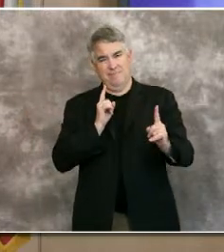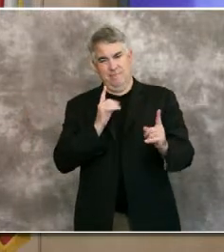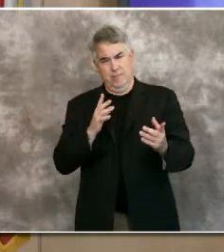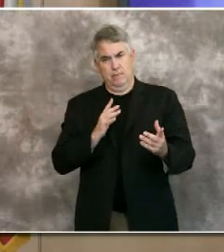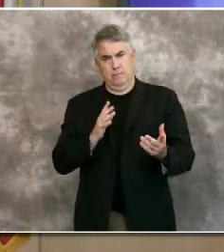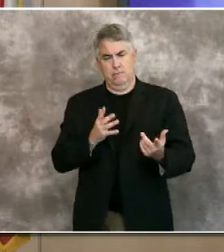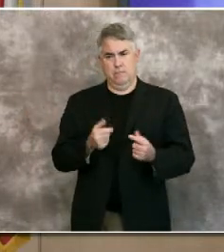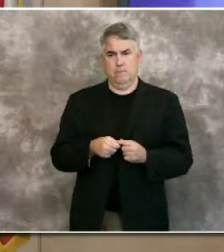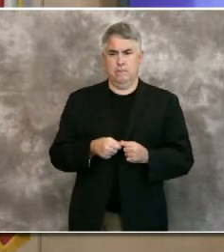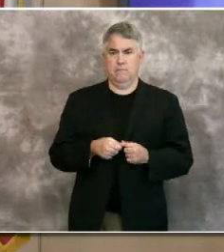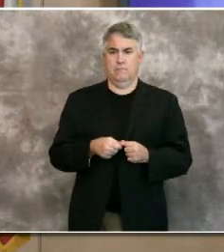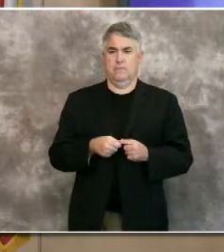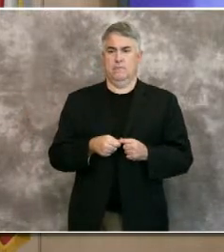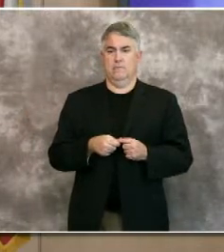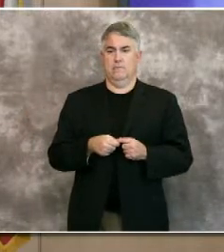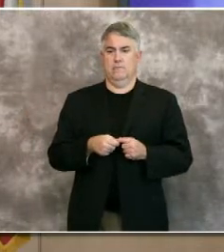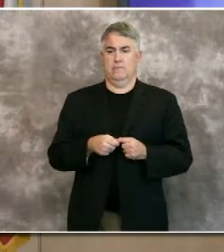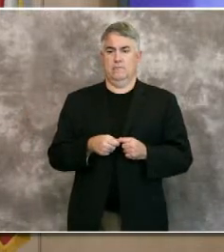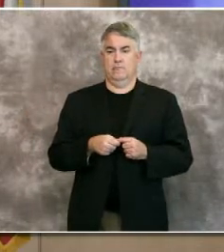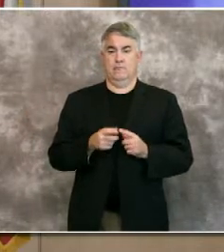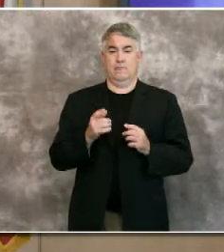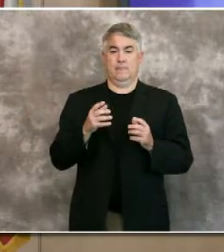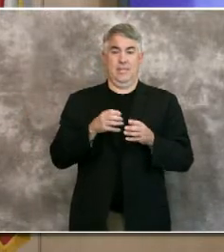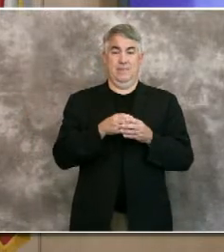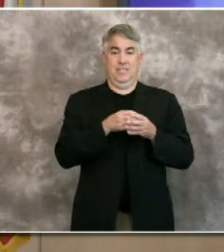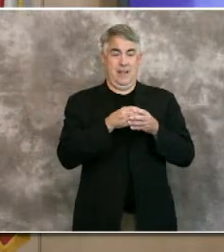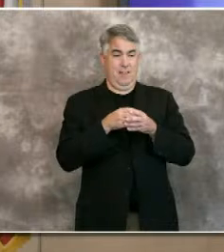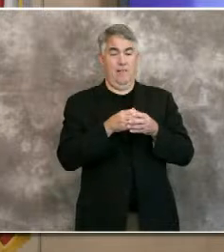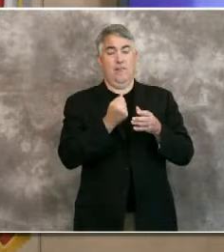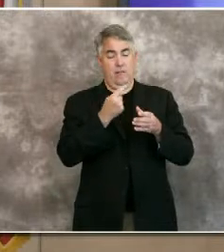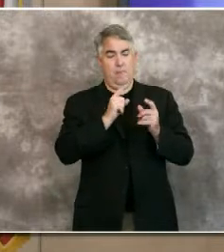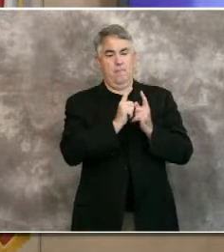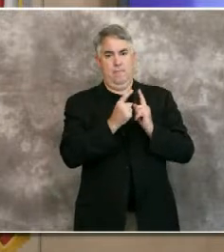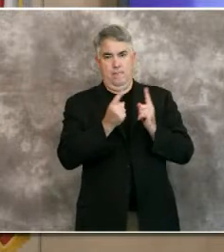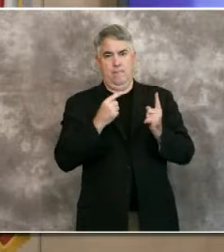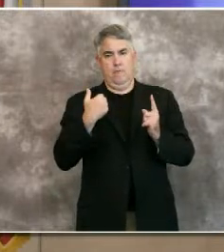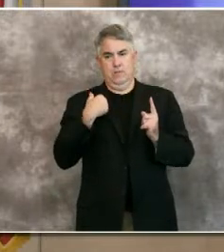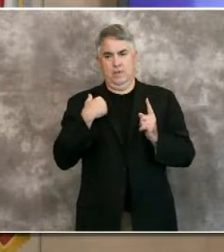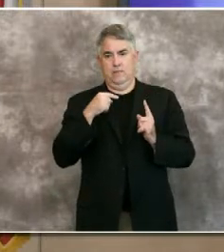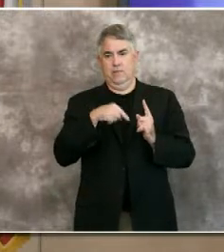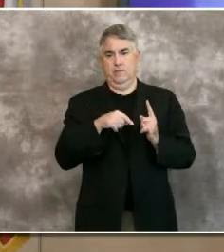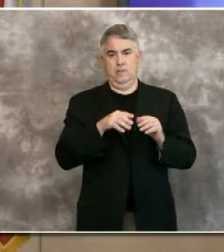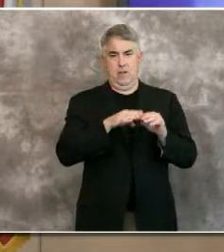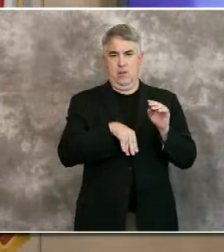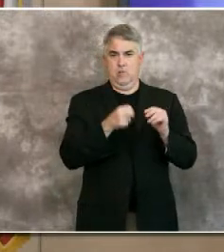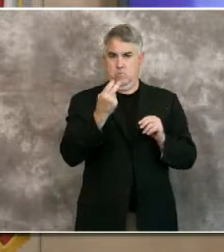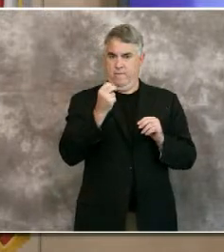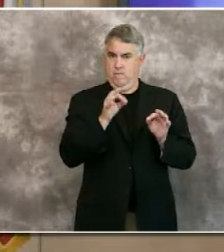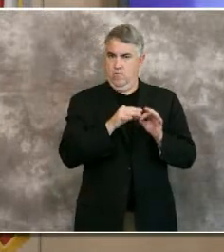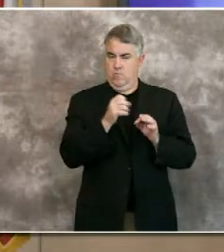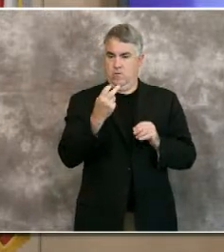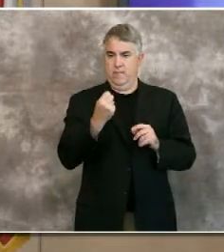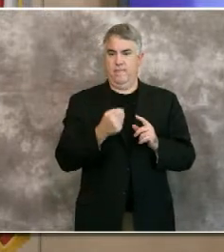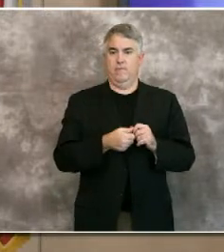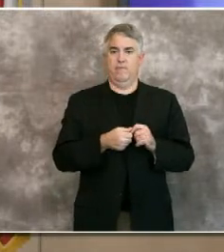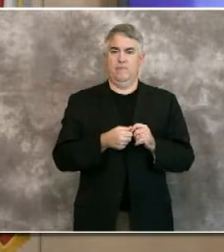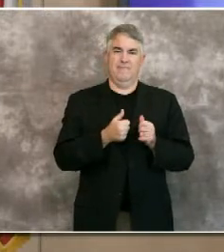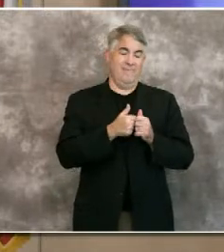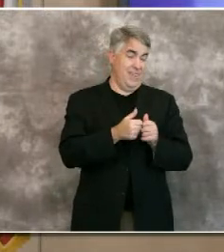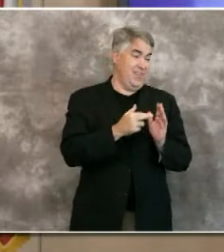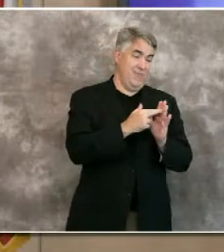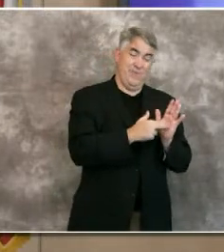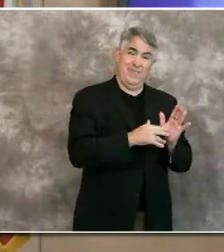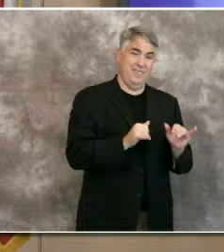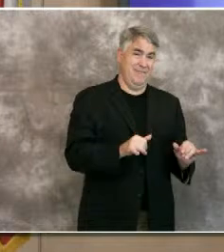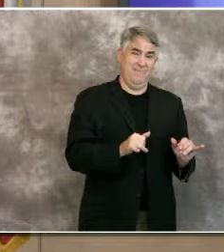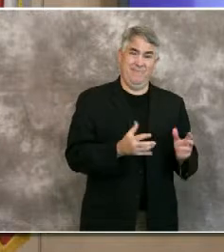about kids gathering together. We're asking them to be responsible. Groups of 12 follow the guidance as best they can while we await further